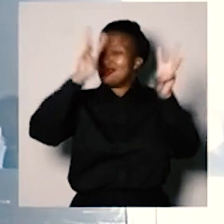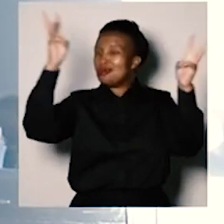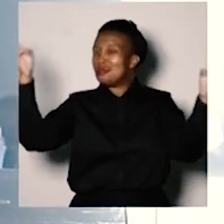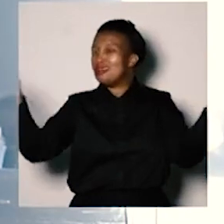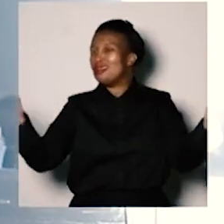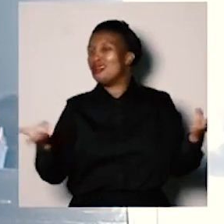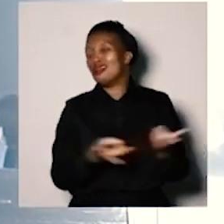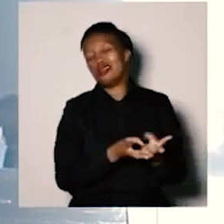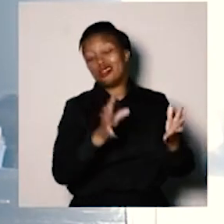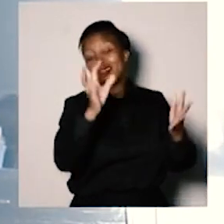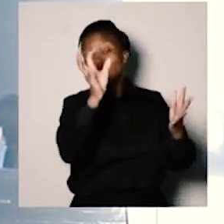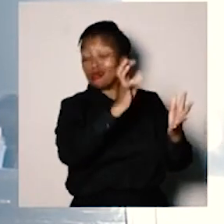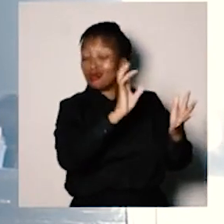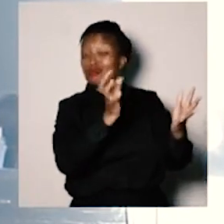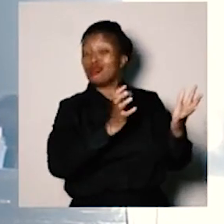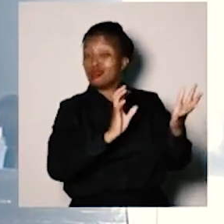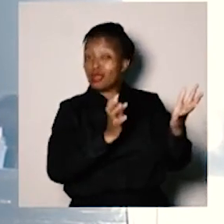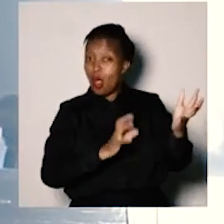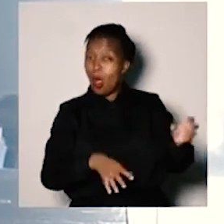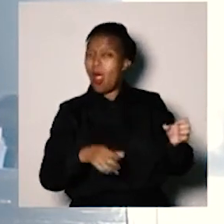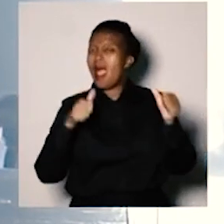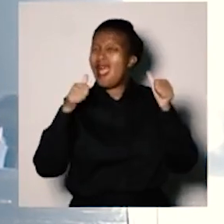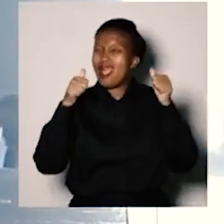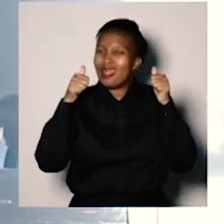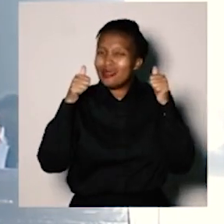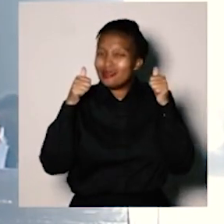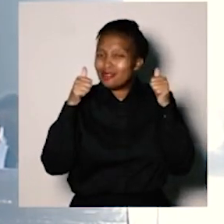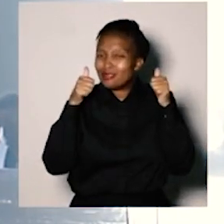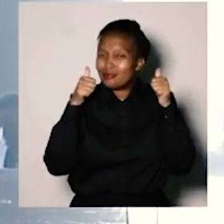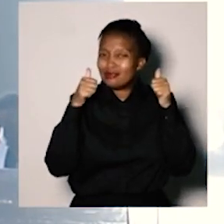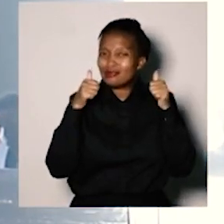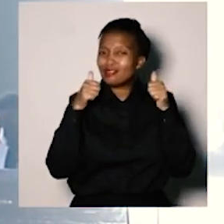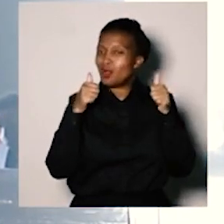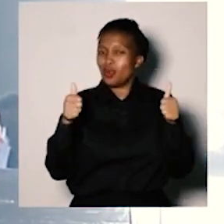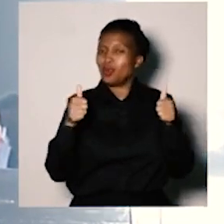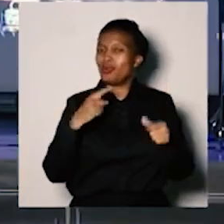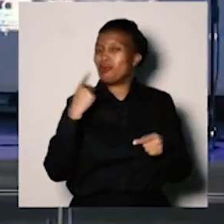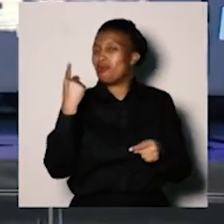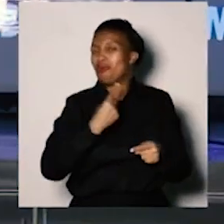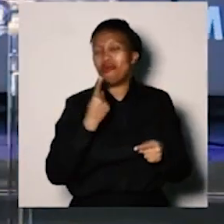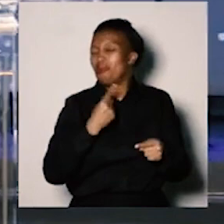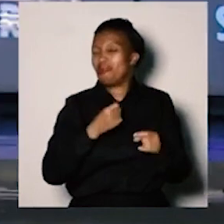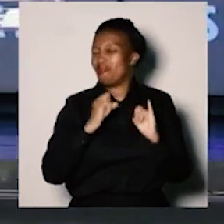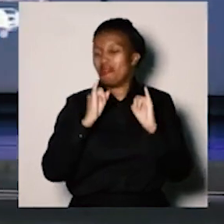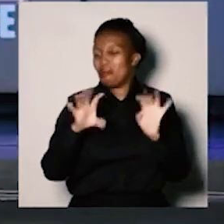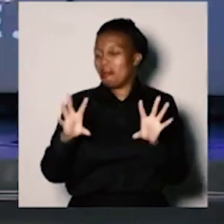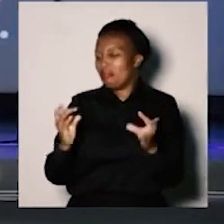fit only for credulous old women have nothing to do with them.